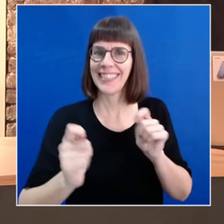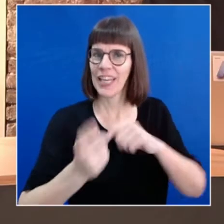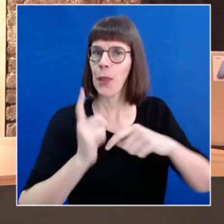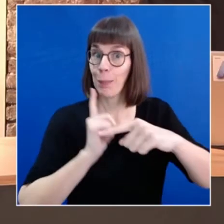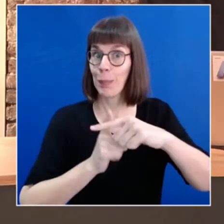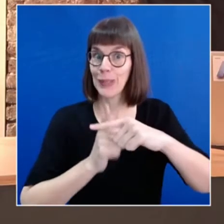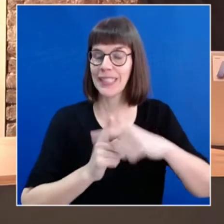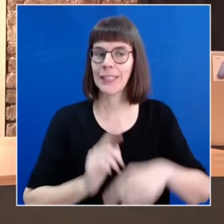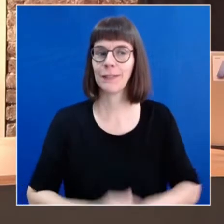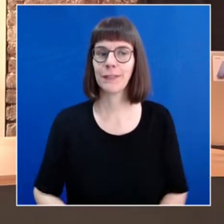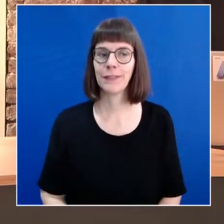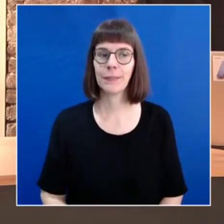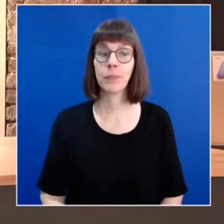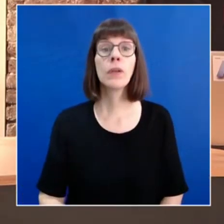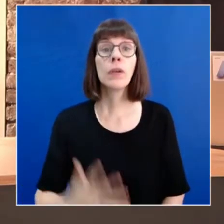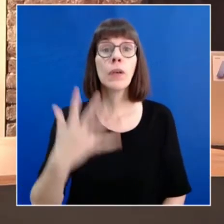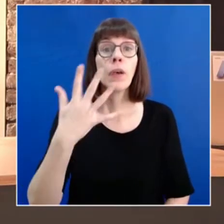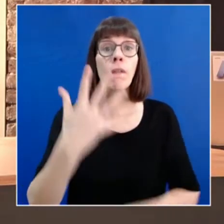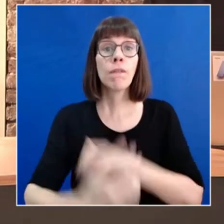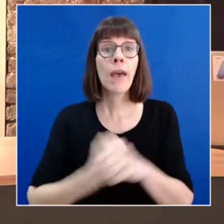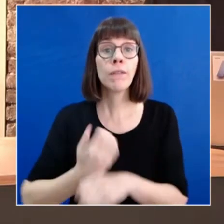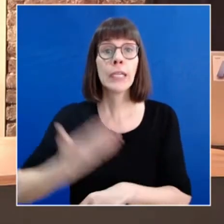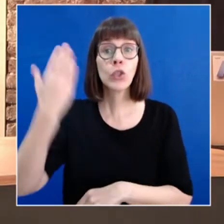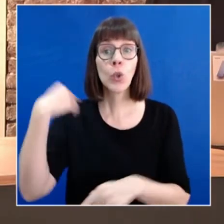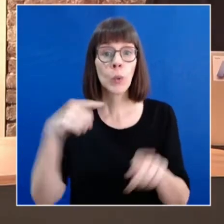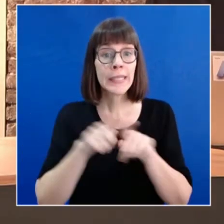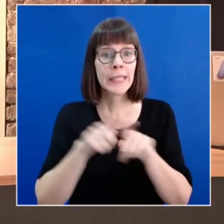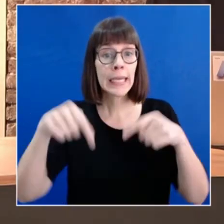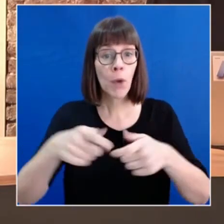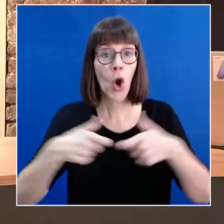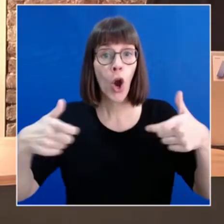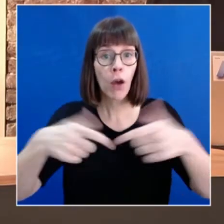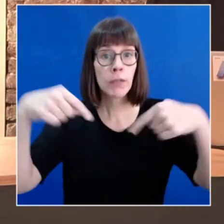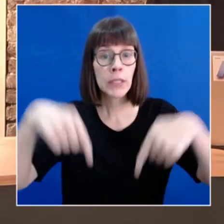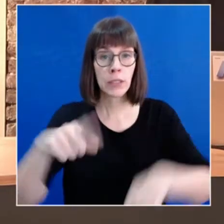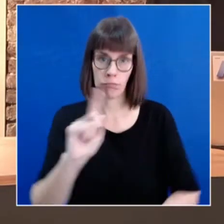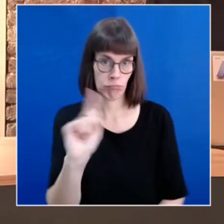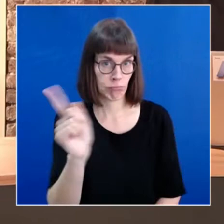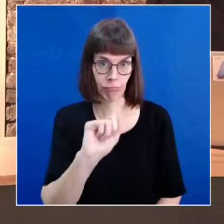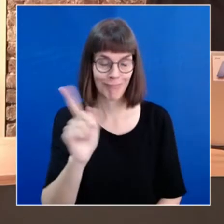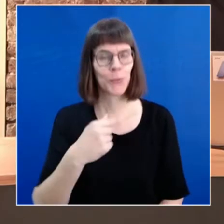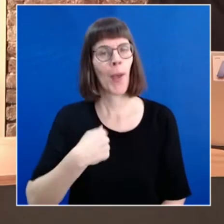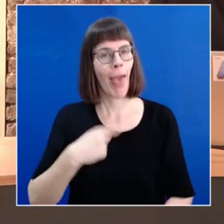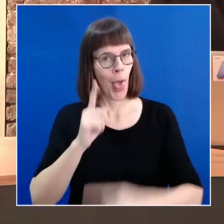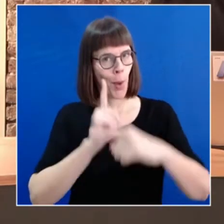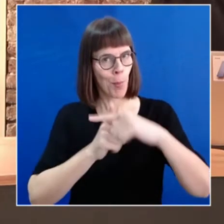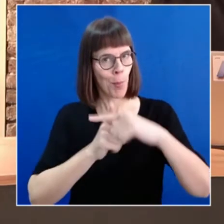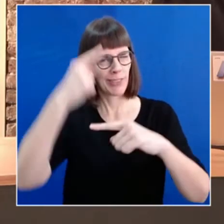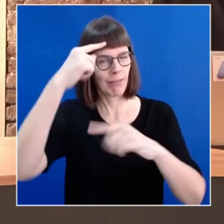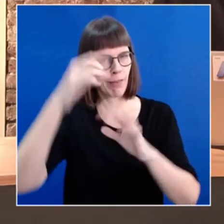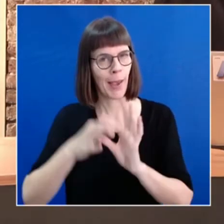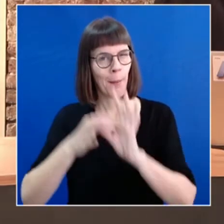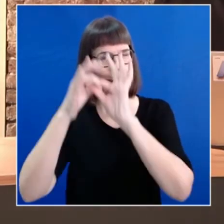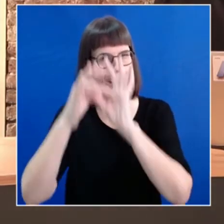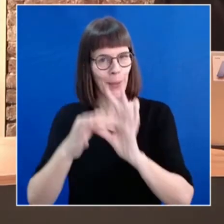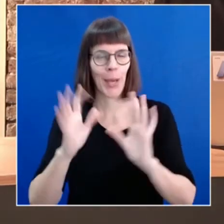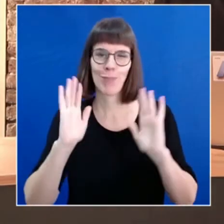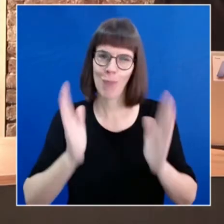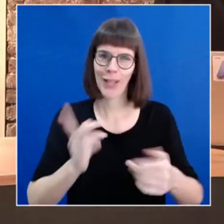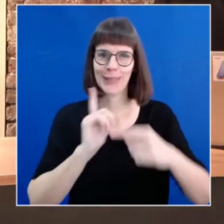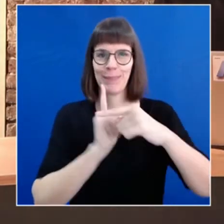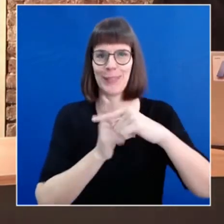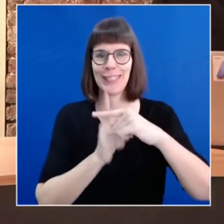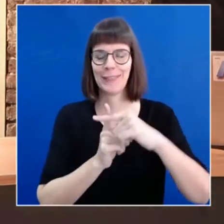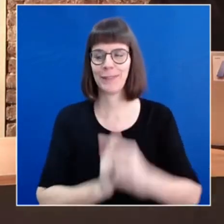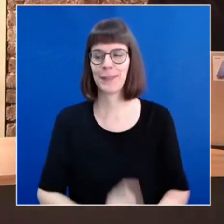ago we didn't have that type of conferences, so I'm a positive thinker, so we need to be positive too. Let's